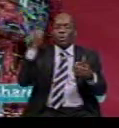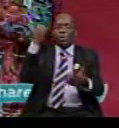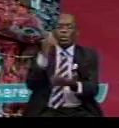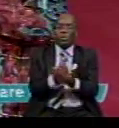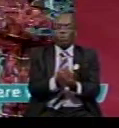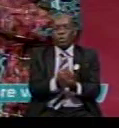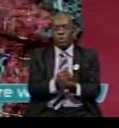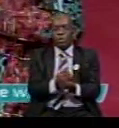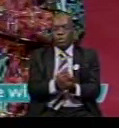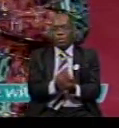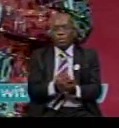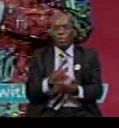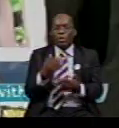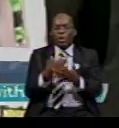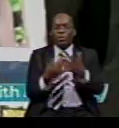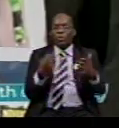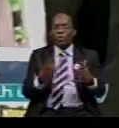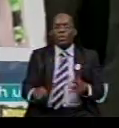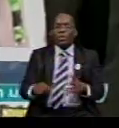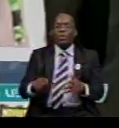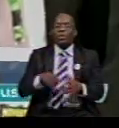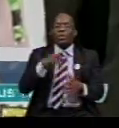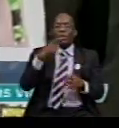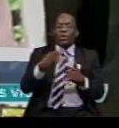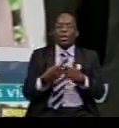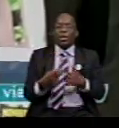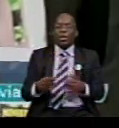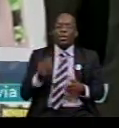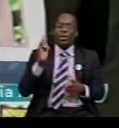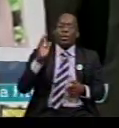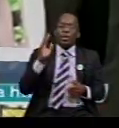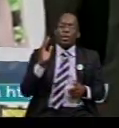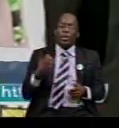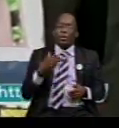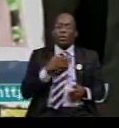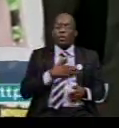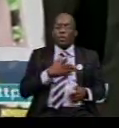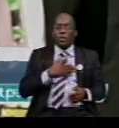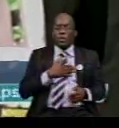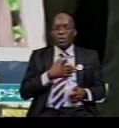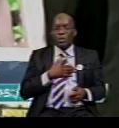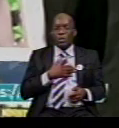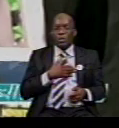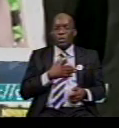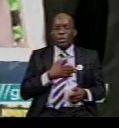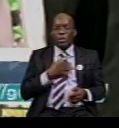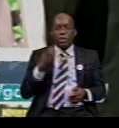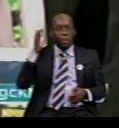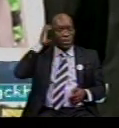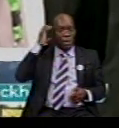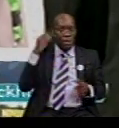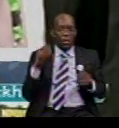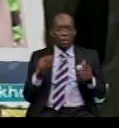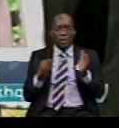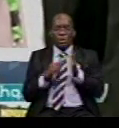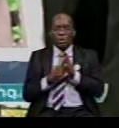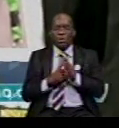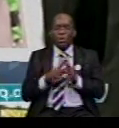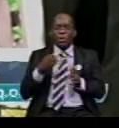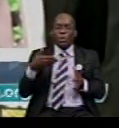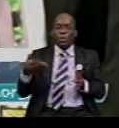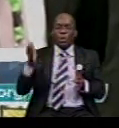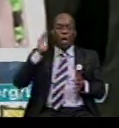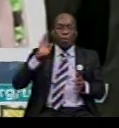Before the next testimony, please do listen to this announcement. There is going to be a global